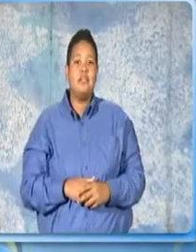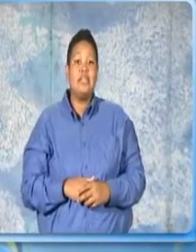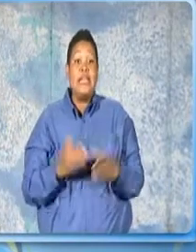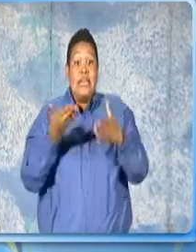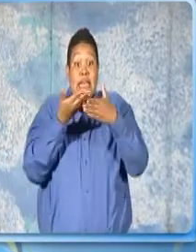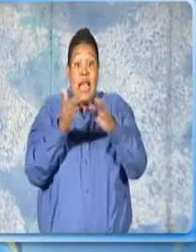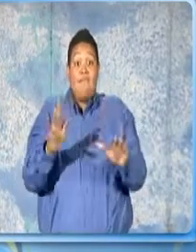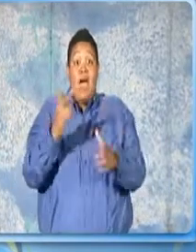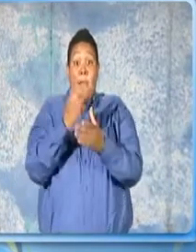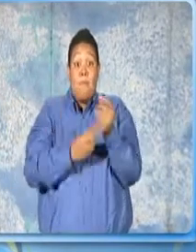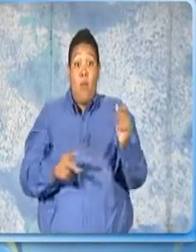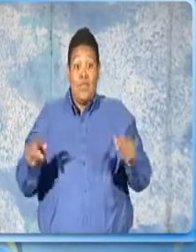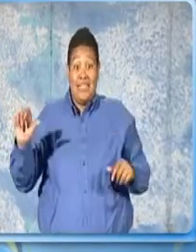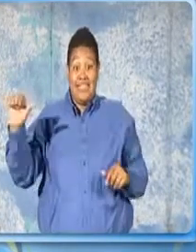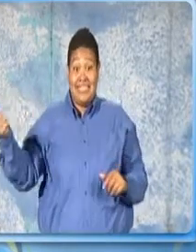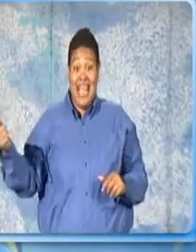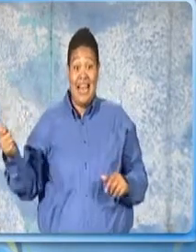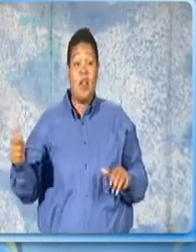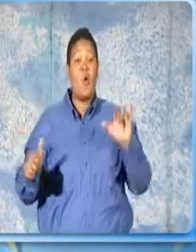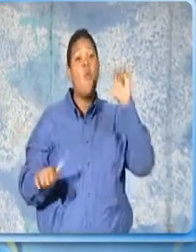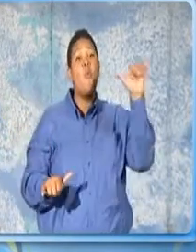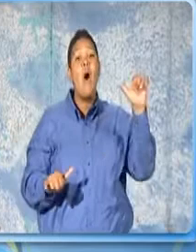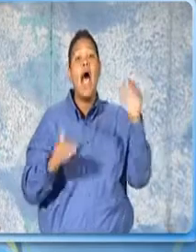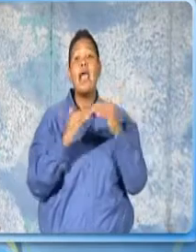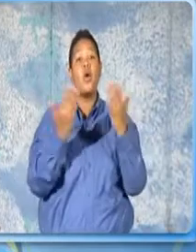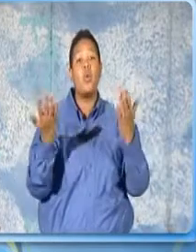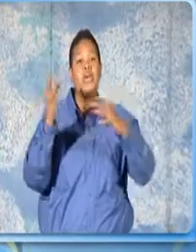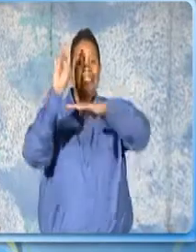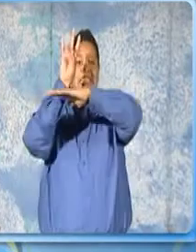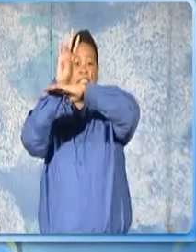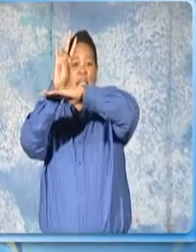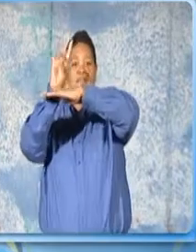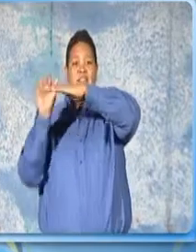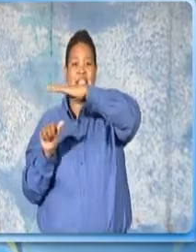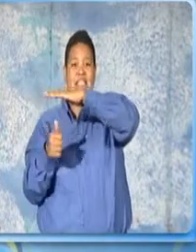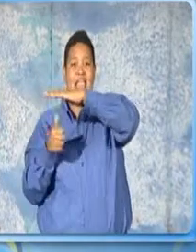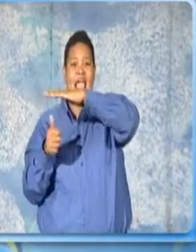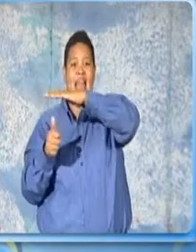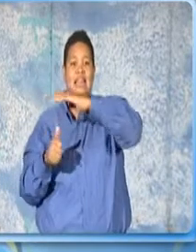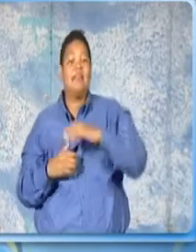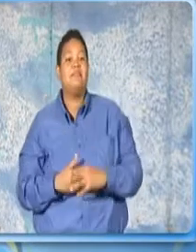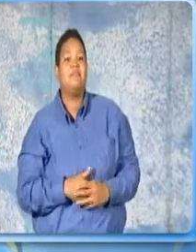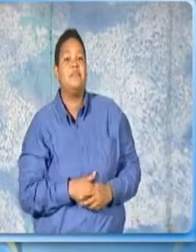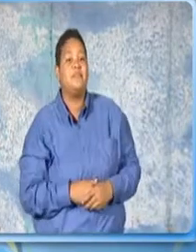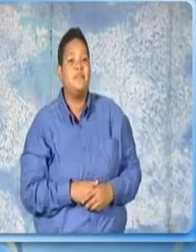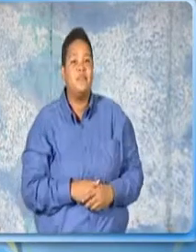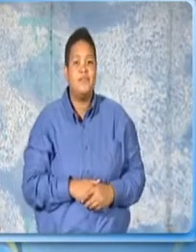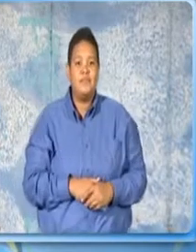Dividing both sides by 10 makes y equal to 7 over 10.